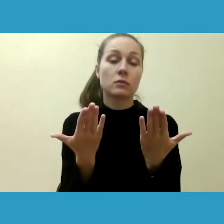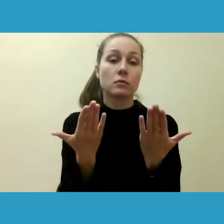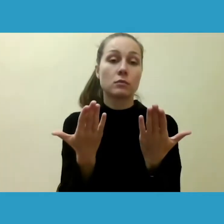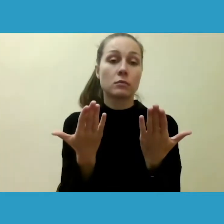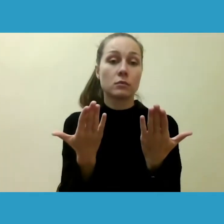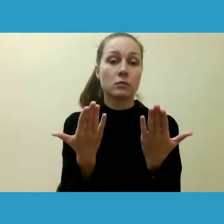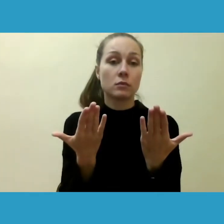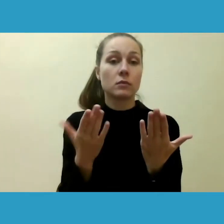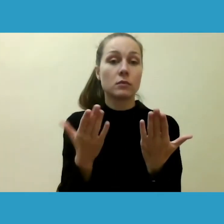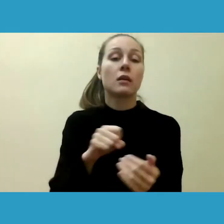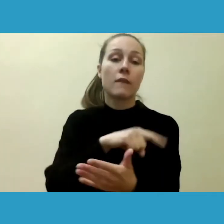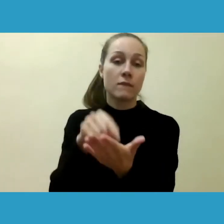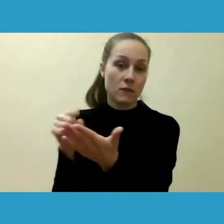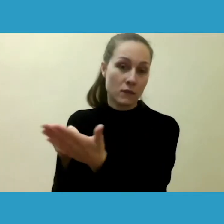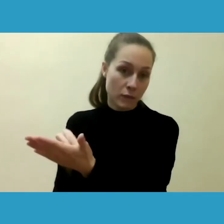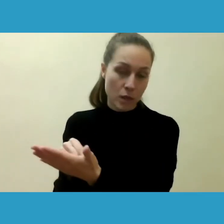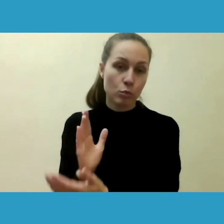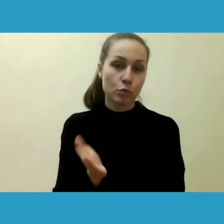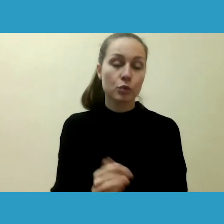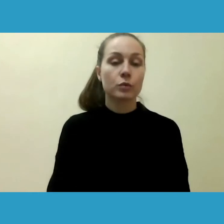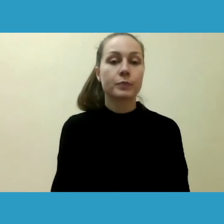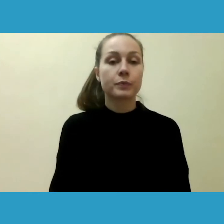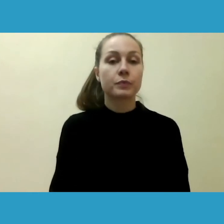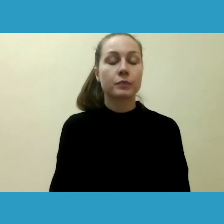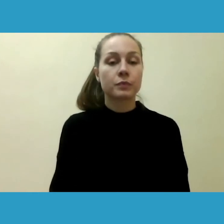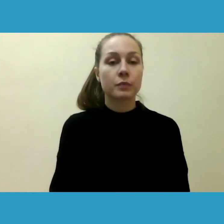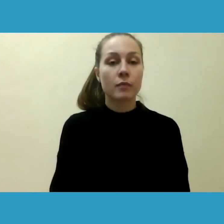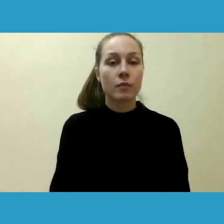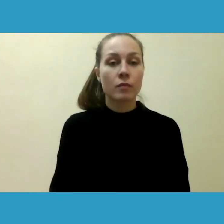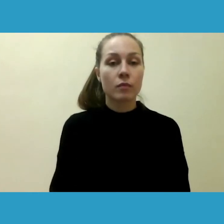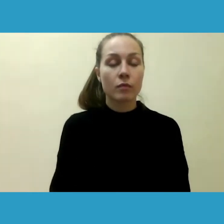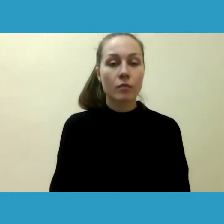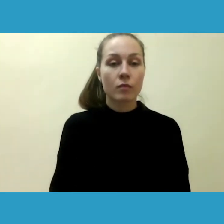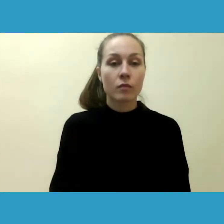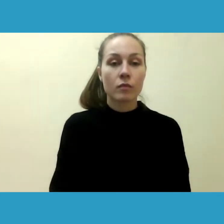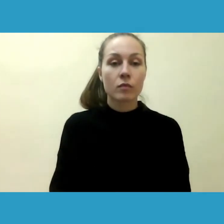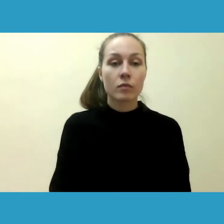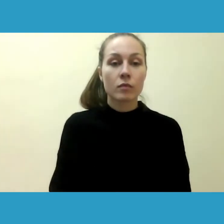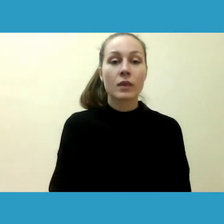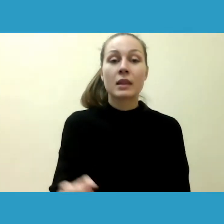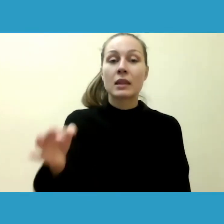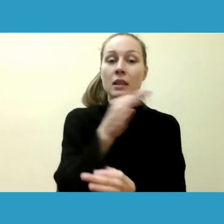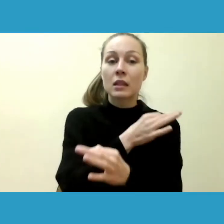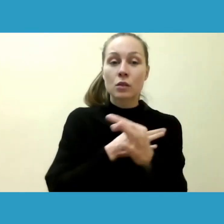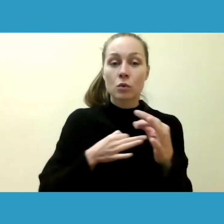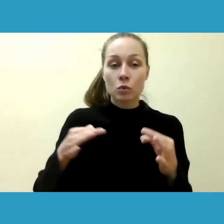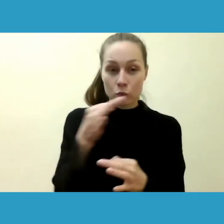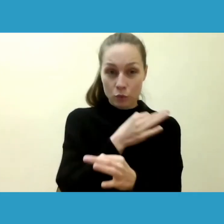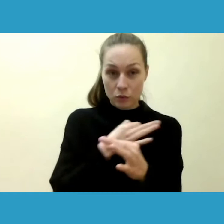part. So I will read your question to the listeners and they will try to answer the